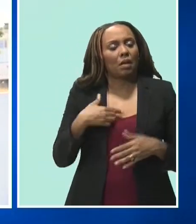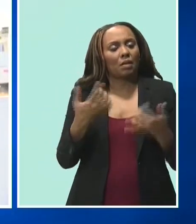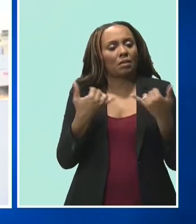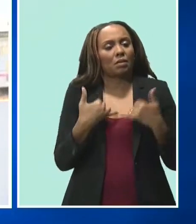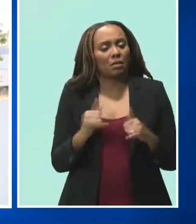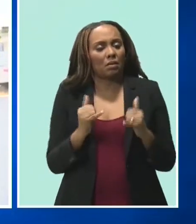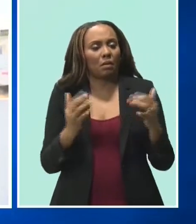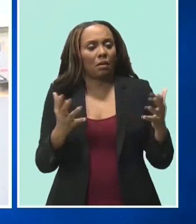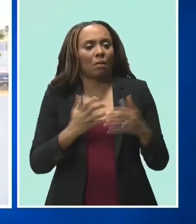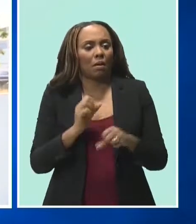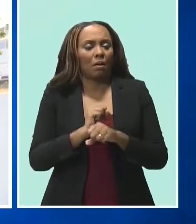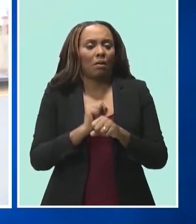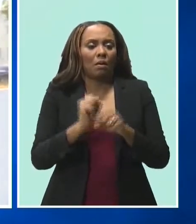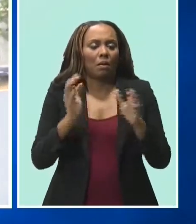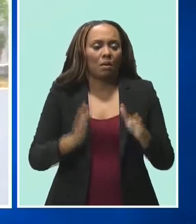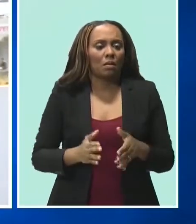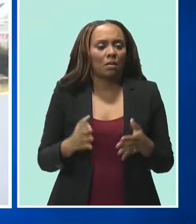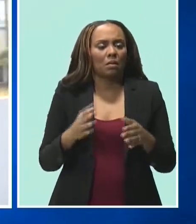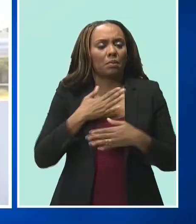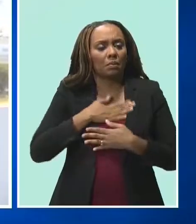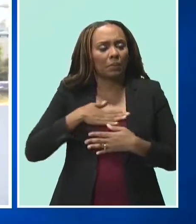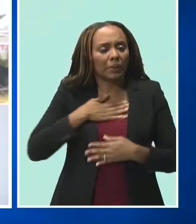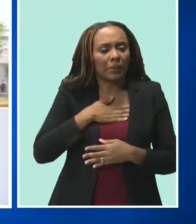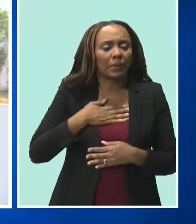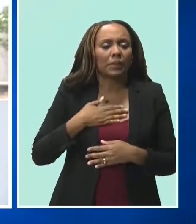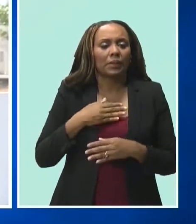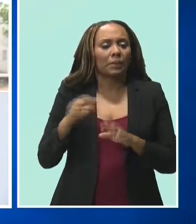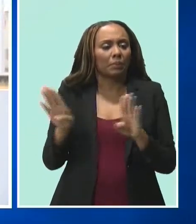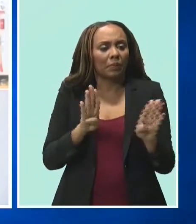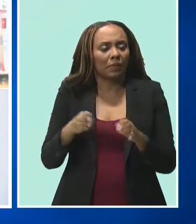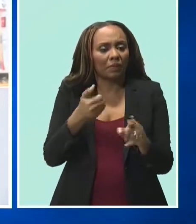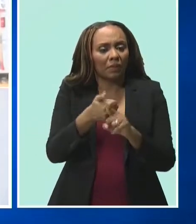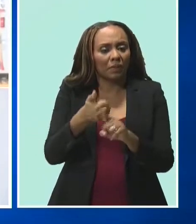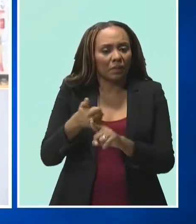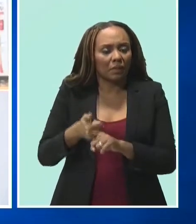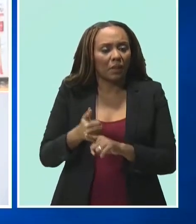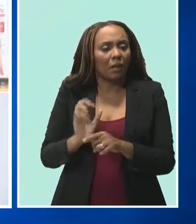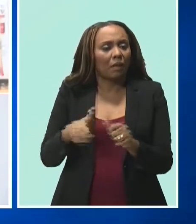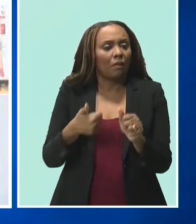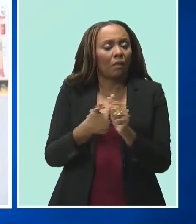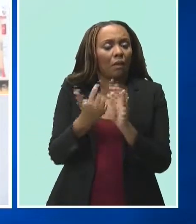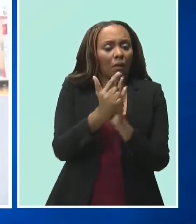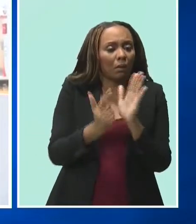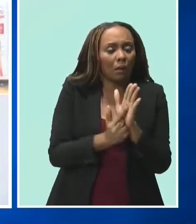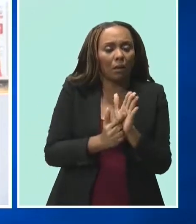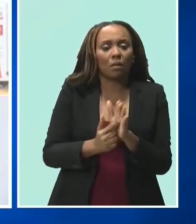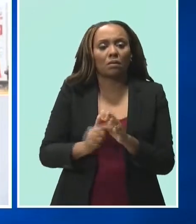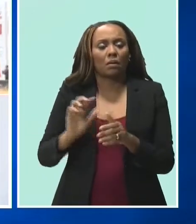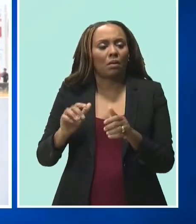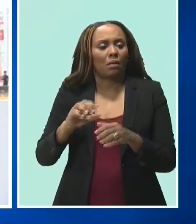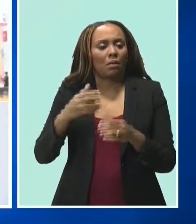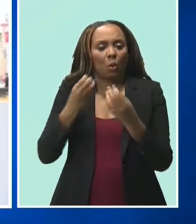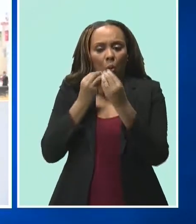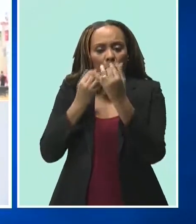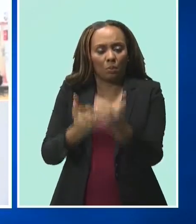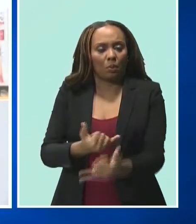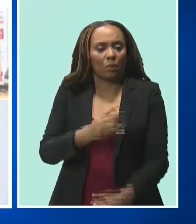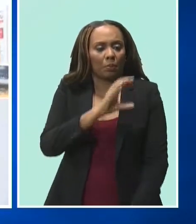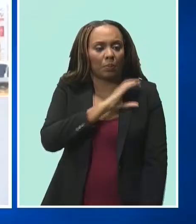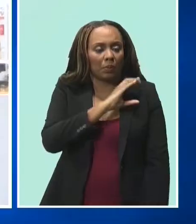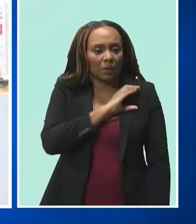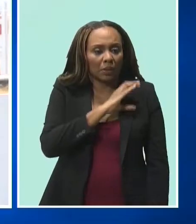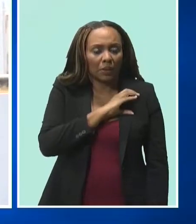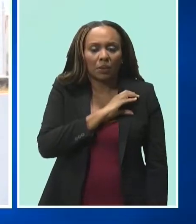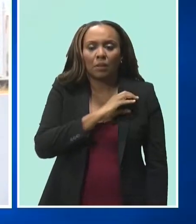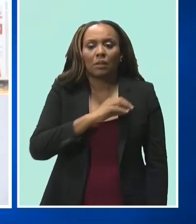sector to be of good behavior, to comply with the laws and regulations of Barbados, to obey the police and the